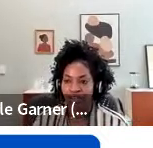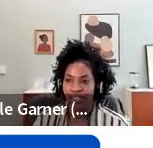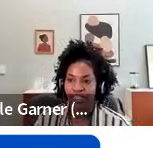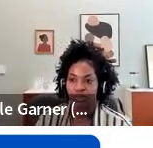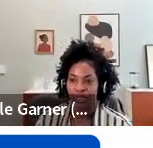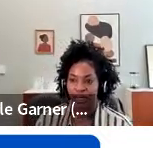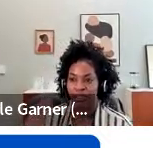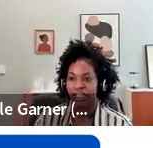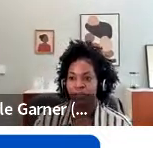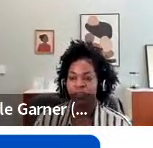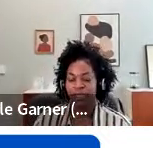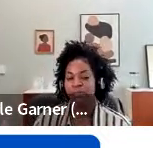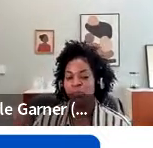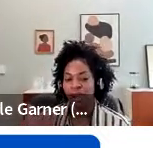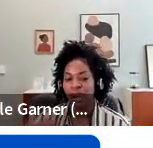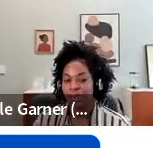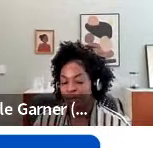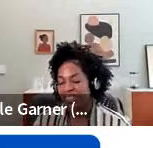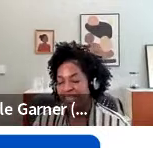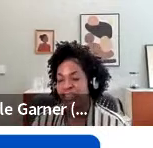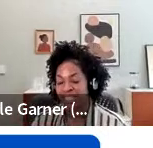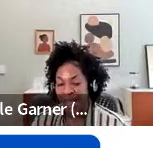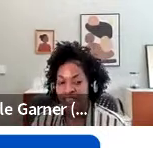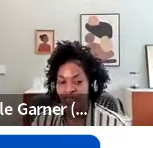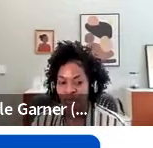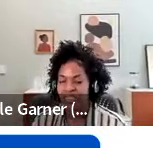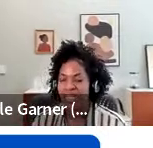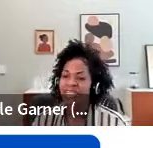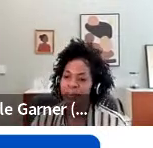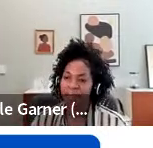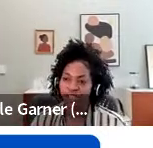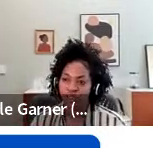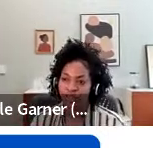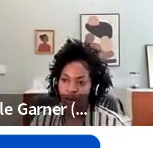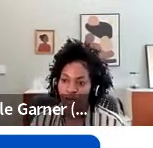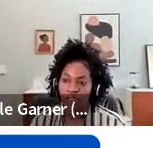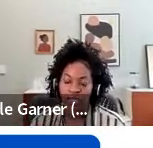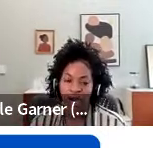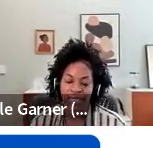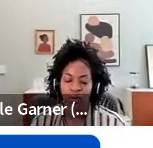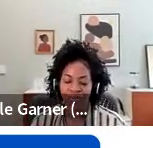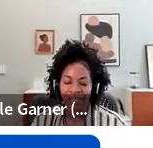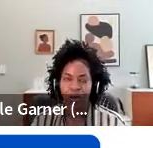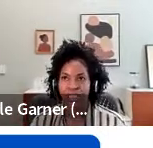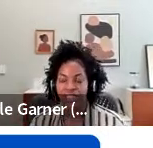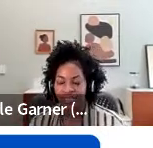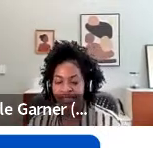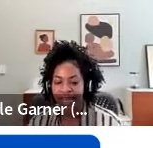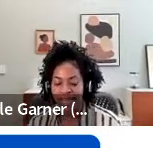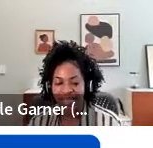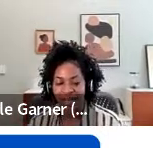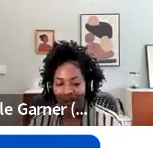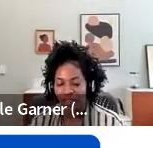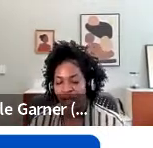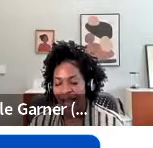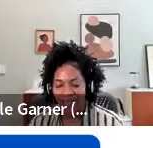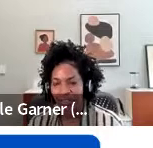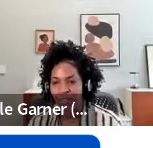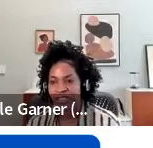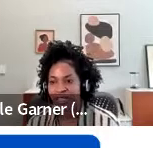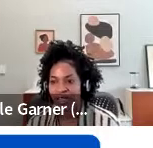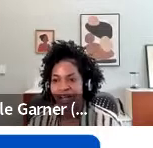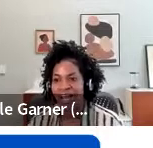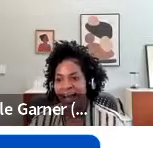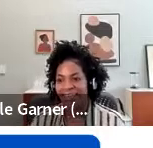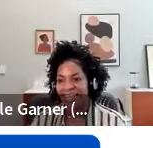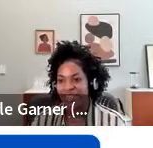ongoing conversations with not only community, but with our implementation task force to make sure that we're on target. And one thing I want to just say is that when you're having a